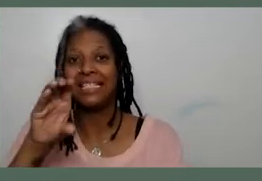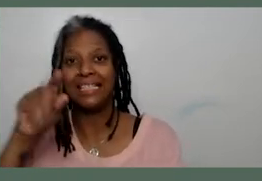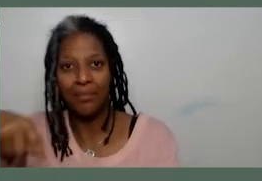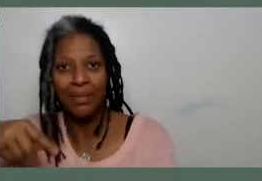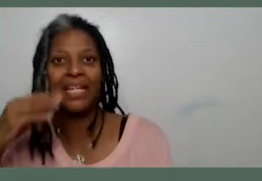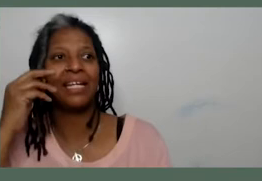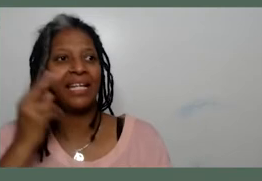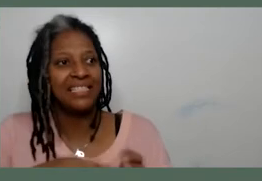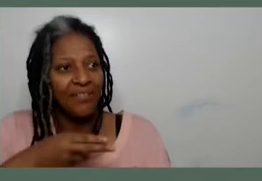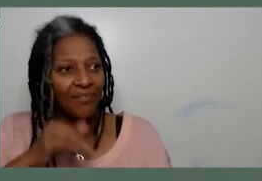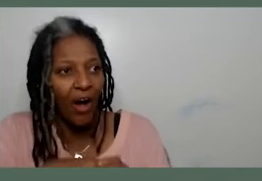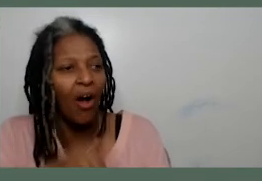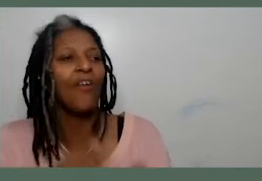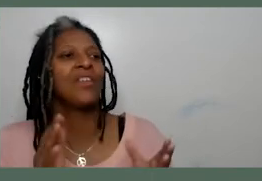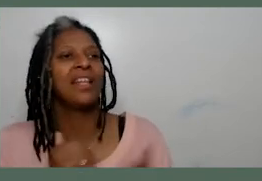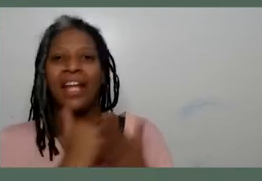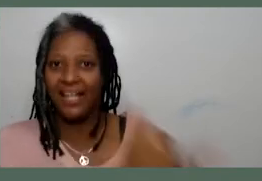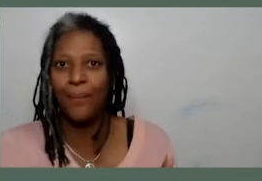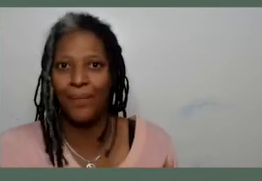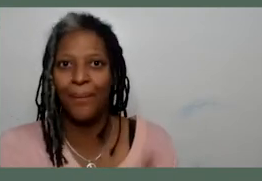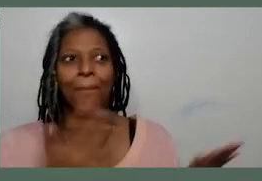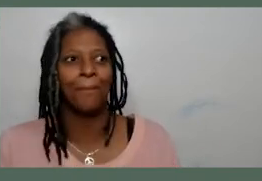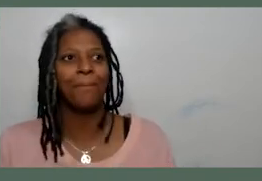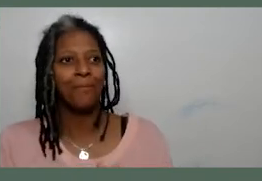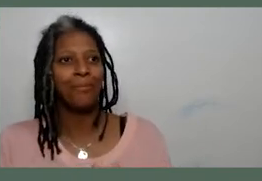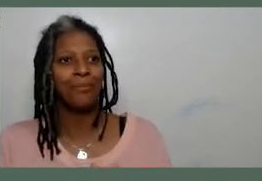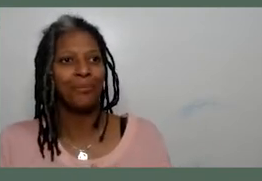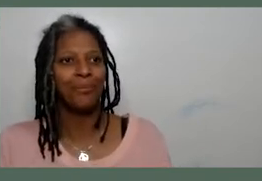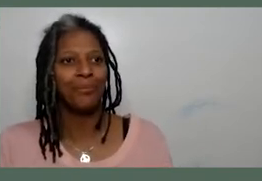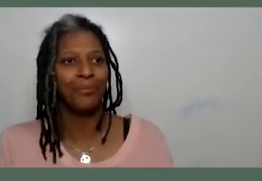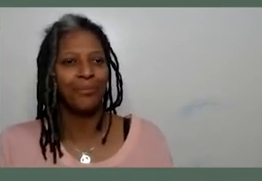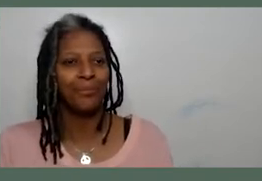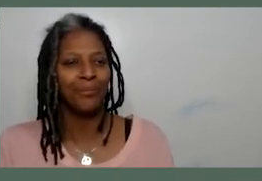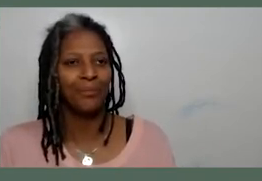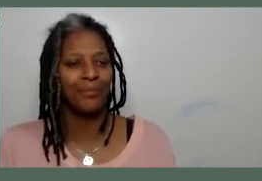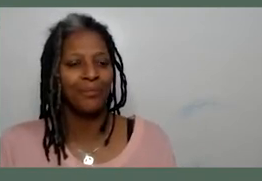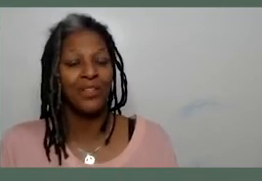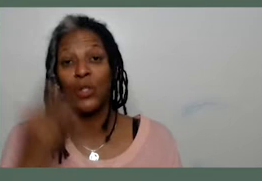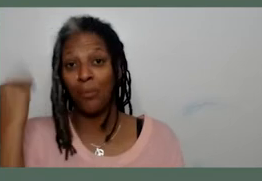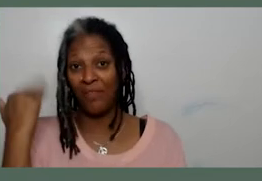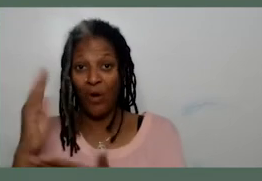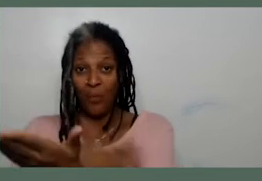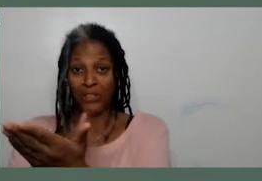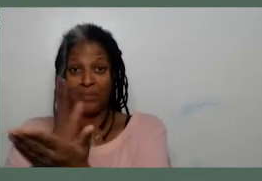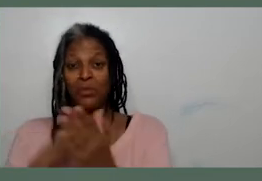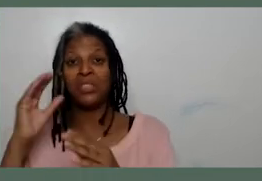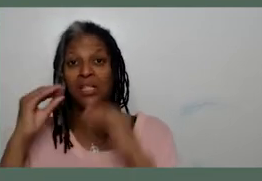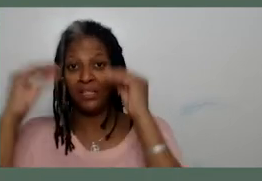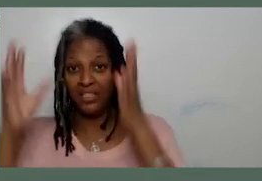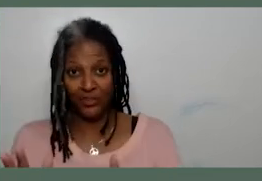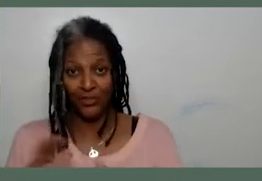I done my part as a teacher, which teachers, praise y'all, if anyone else is on this call, I used to be a music teacher before I was a clinician, bless your